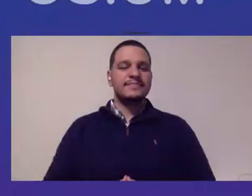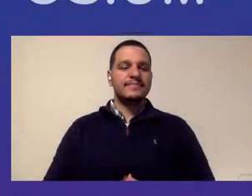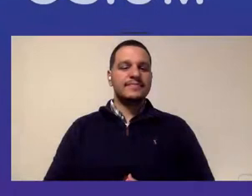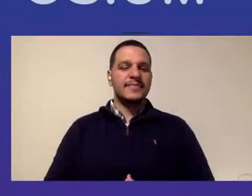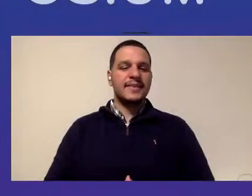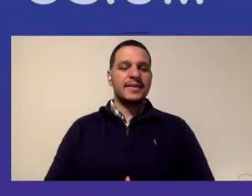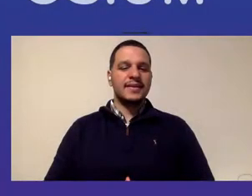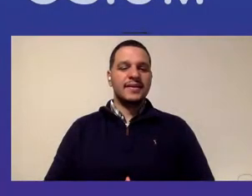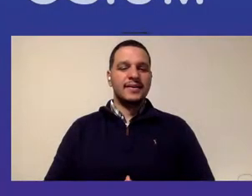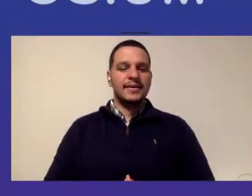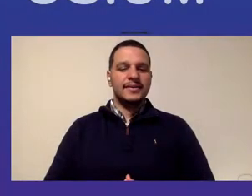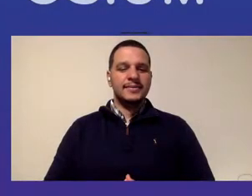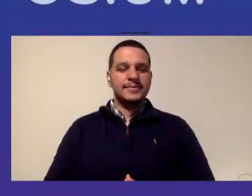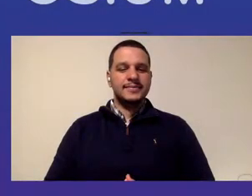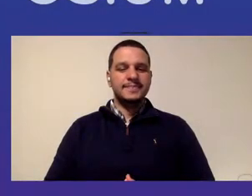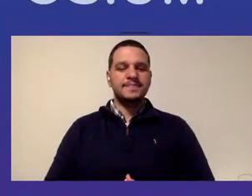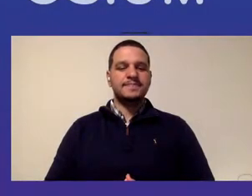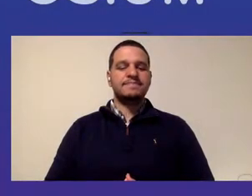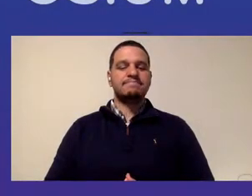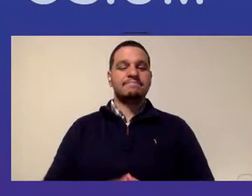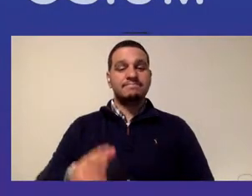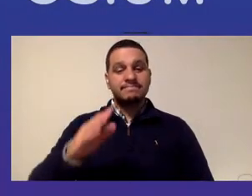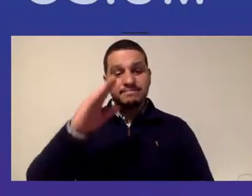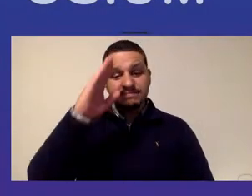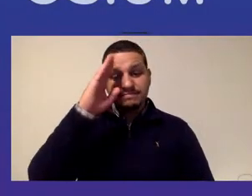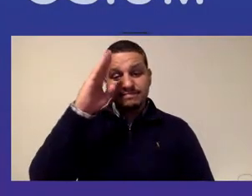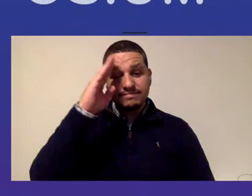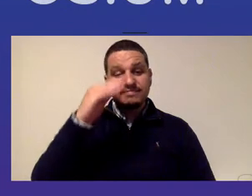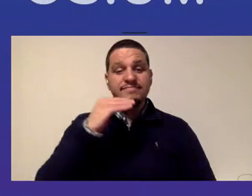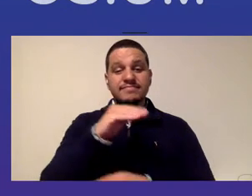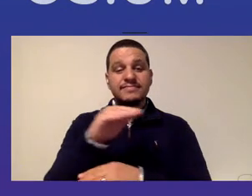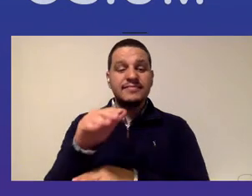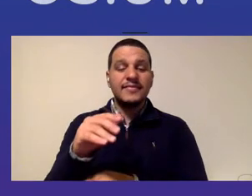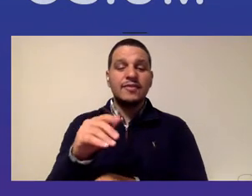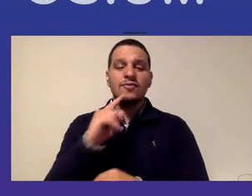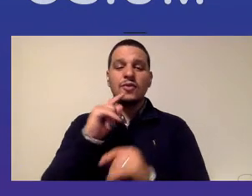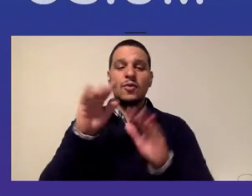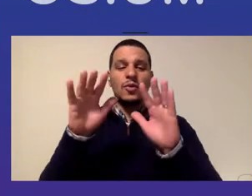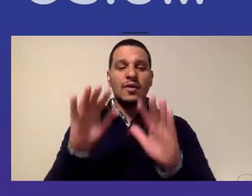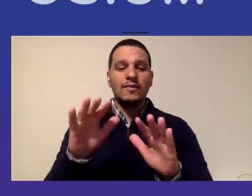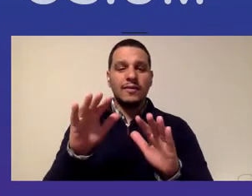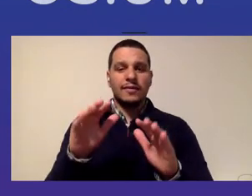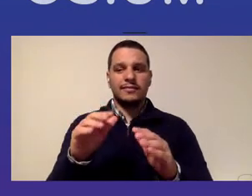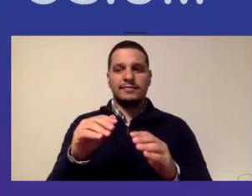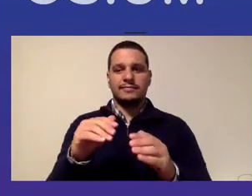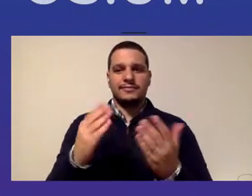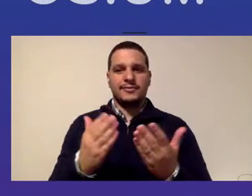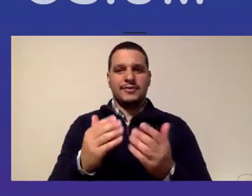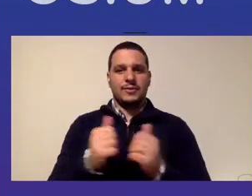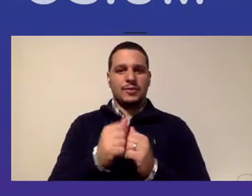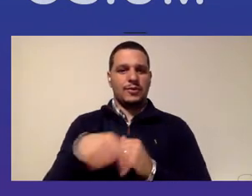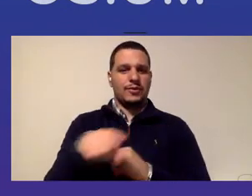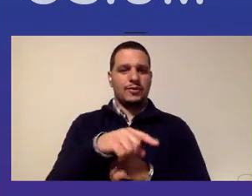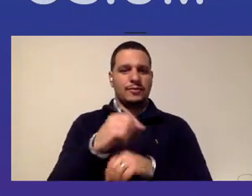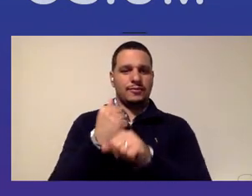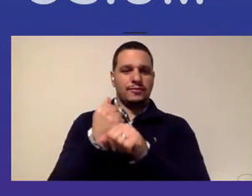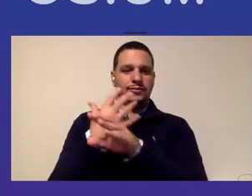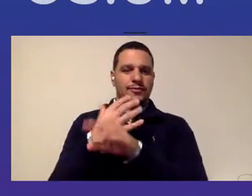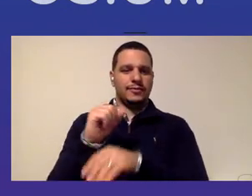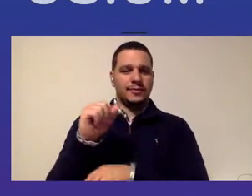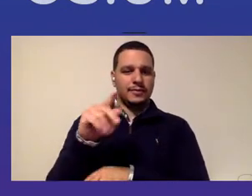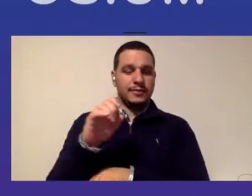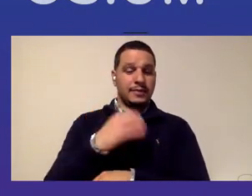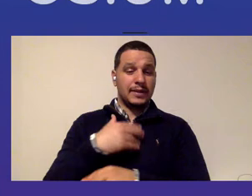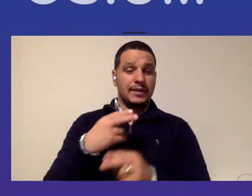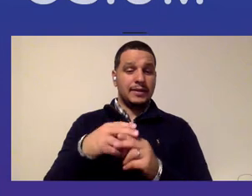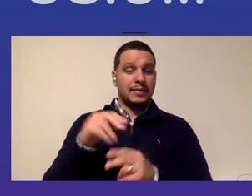Hello and good evening. It's so wonderful to be here with you in this virtual space together. My name is Aimee Meredith